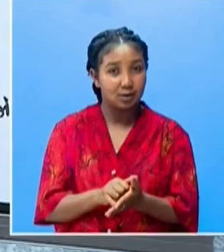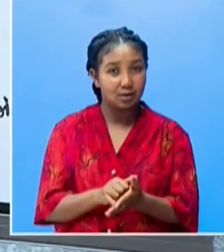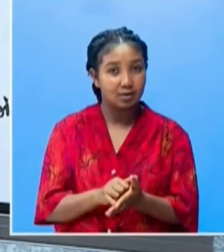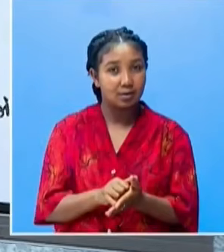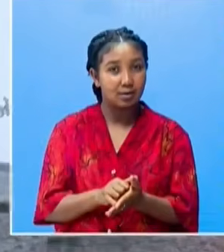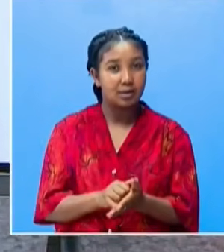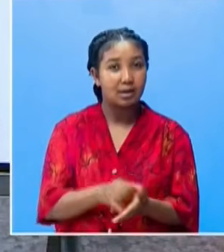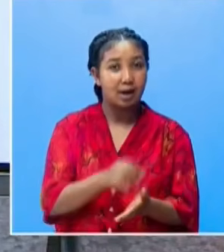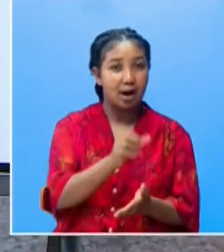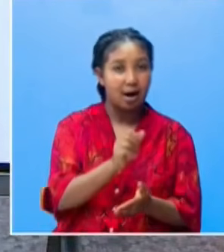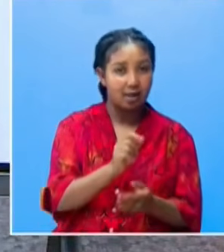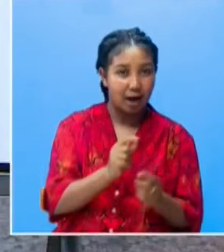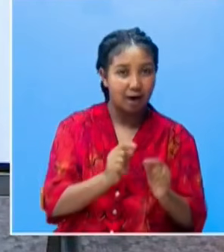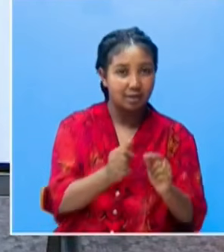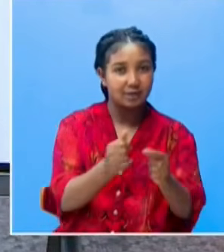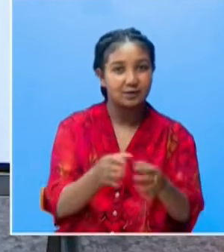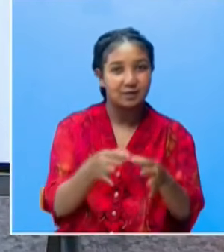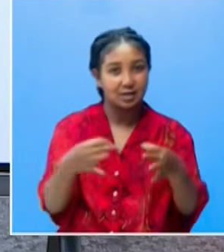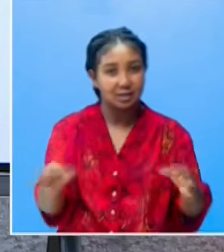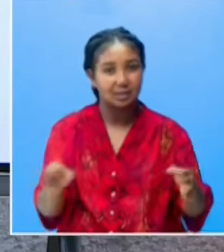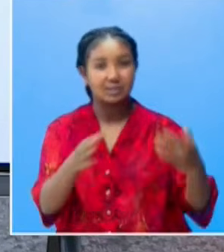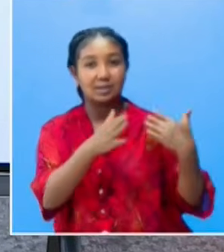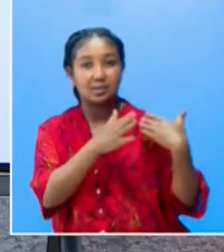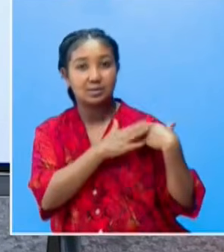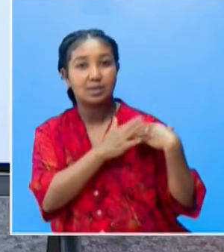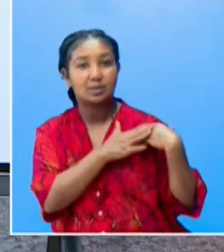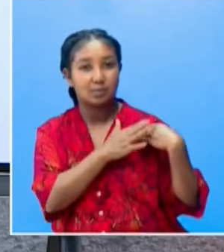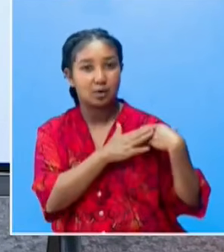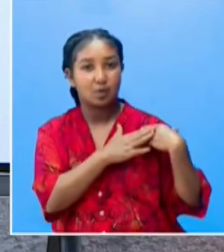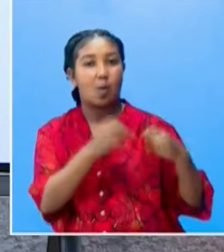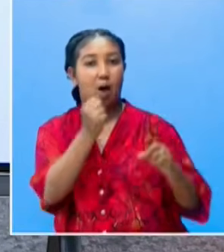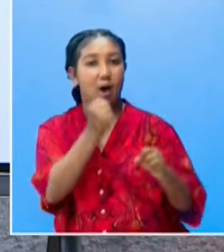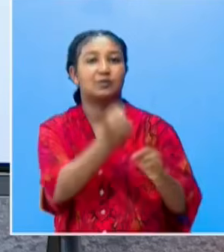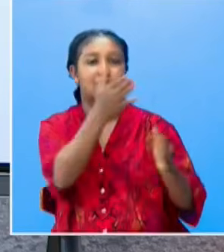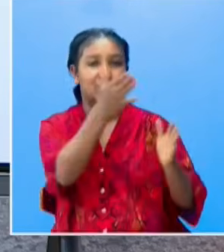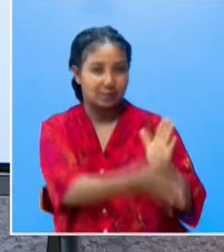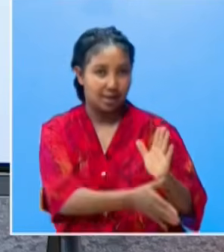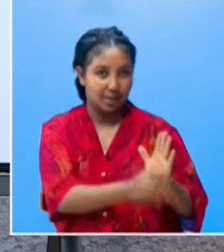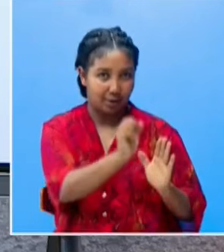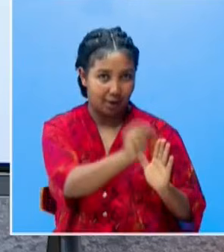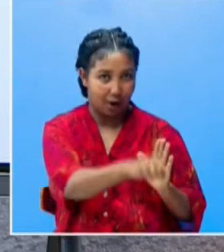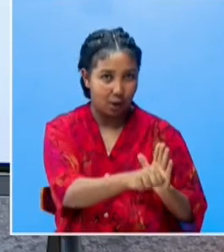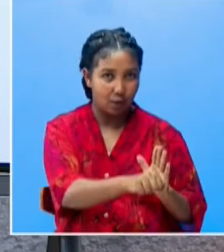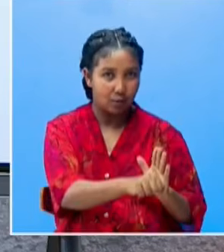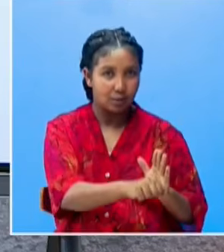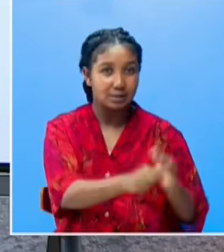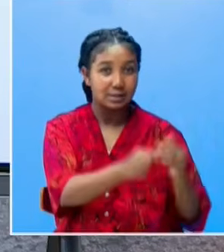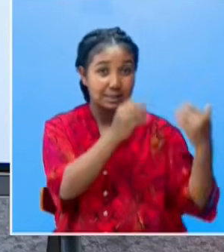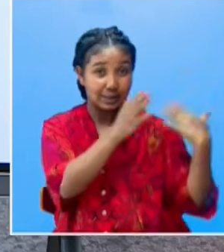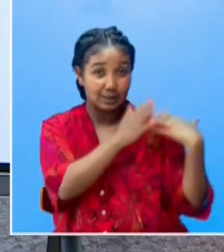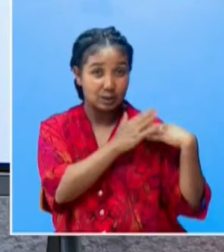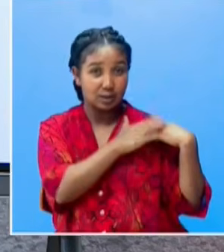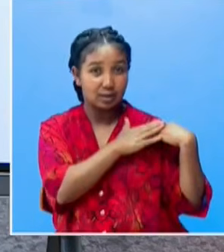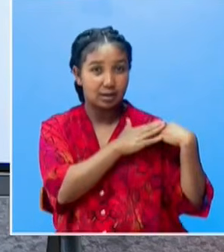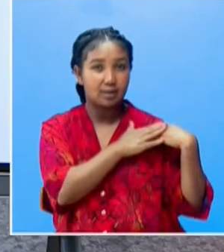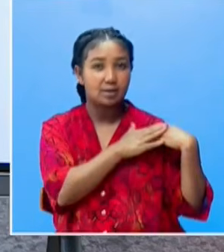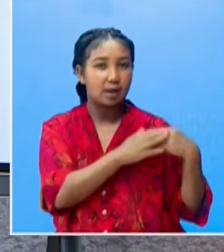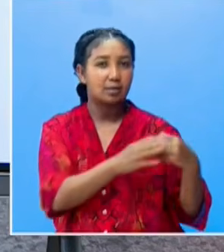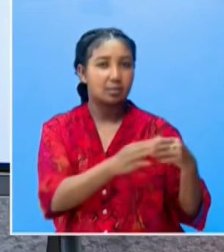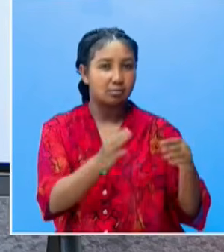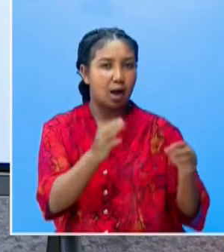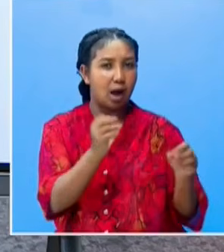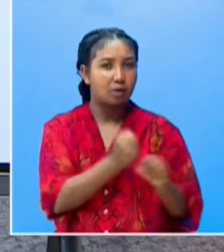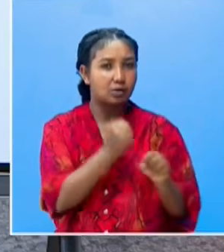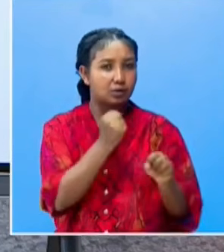in an active sentence, the subject is what? The doer of the action. It is the subject that performs